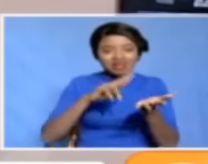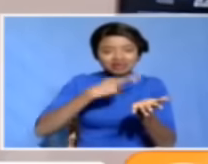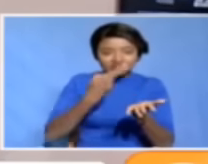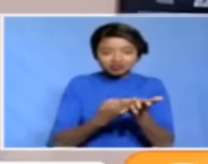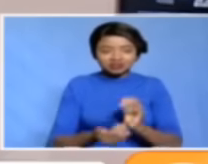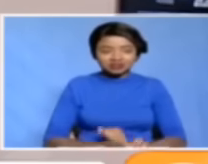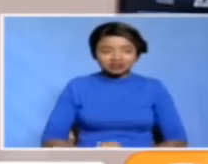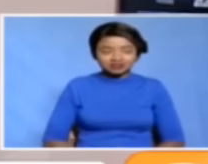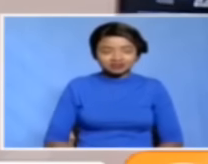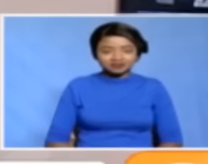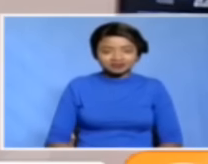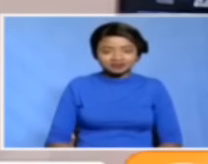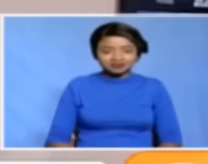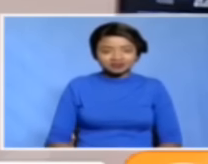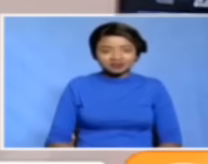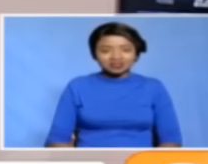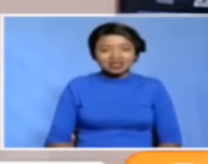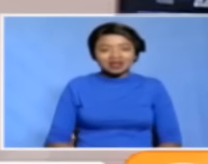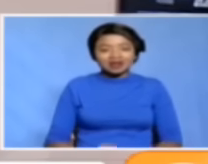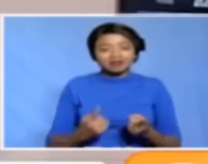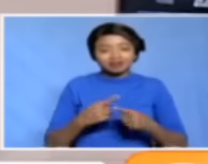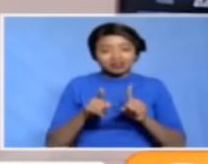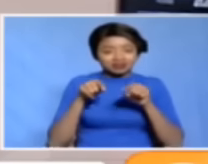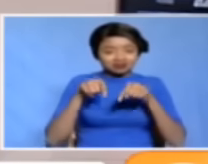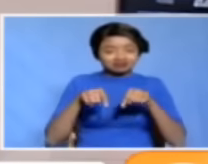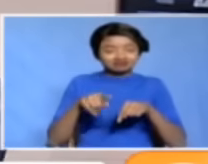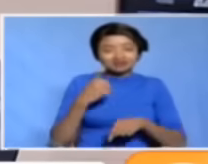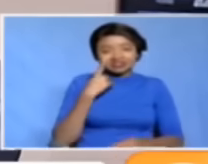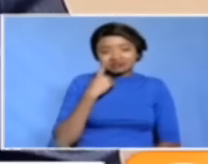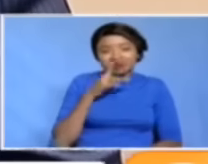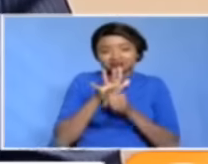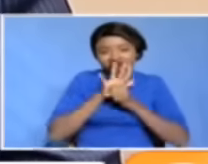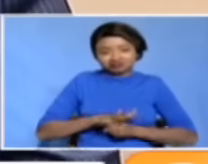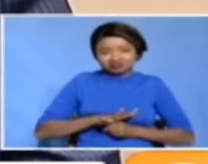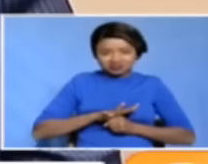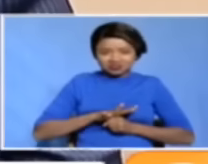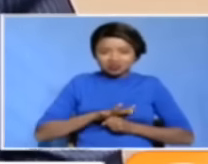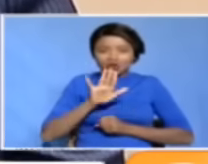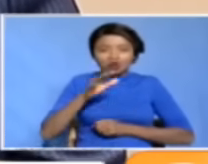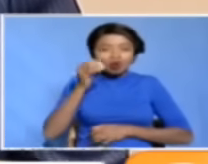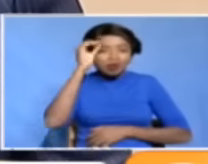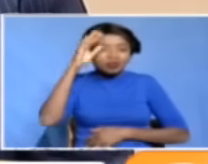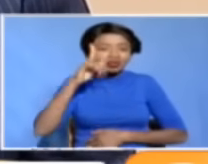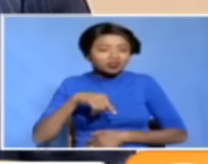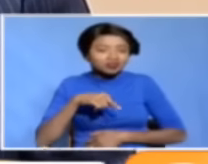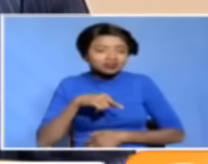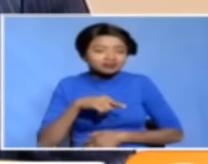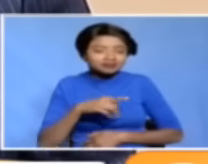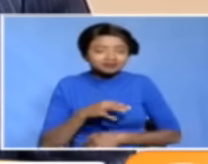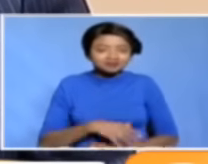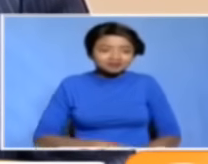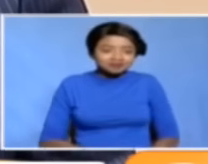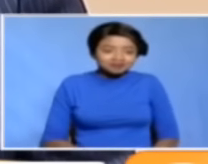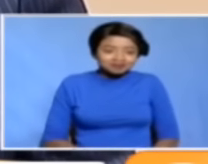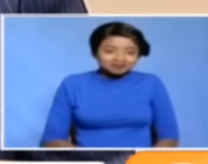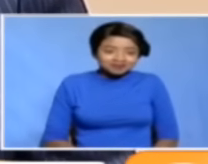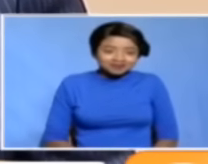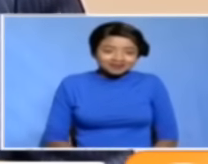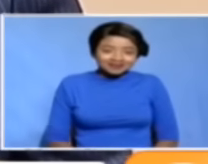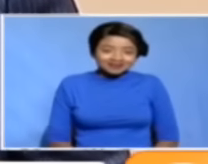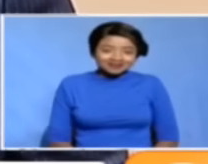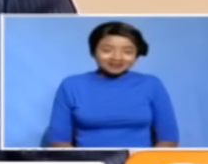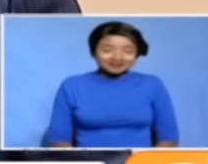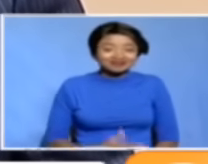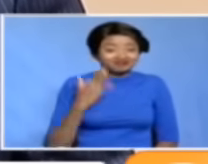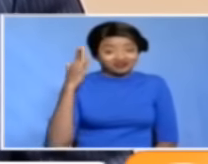MPs crying foul of being shortchanged. Your comments? No, you know, there are those people